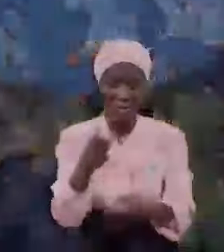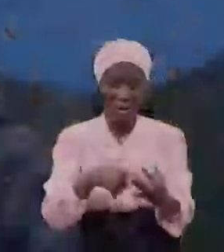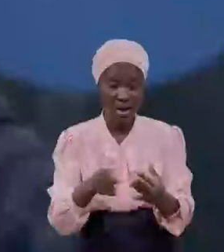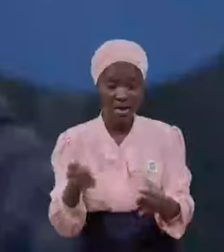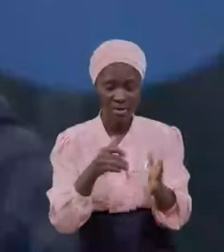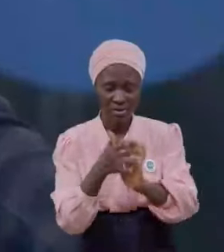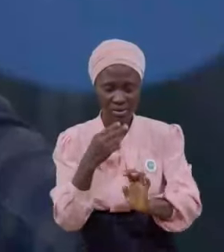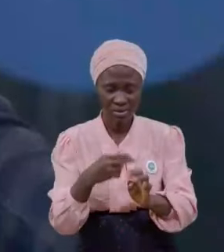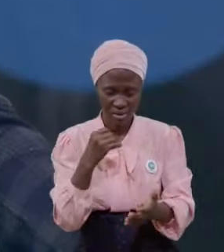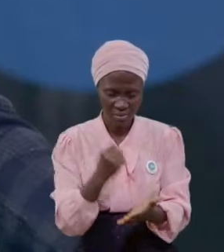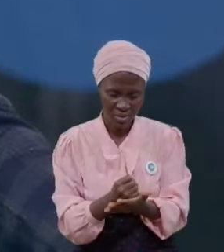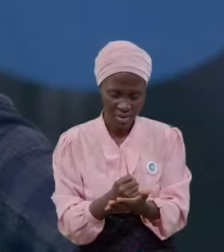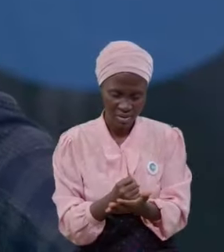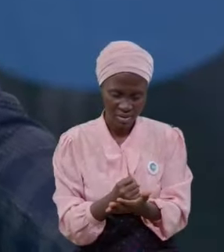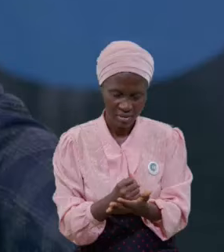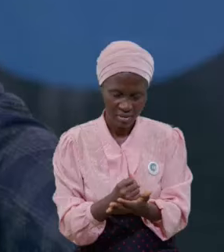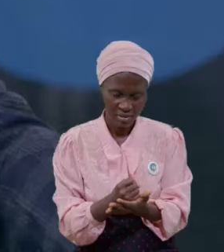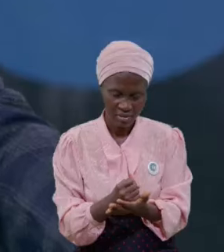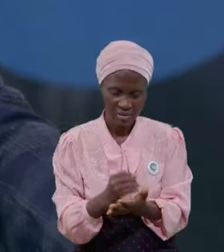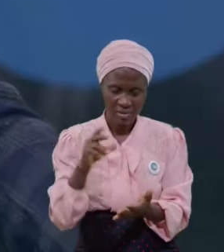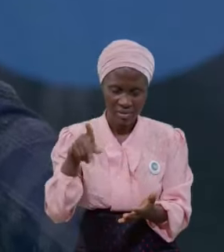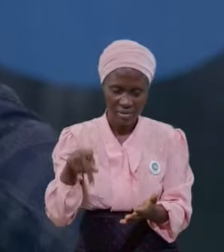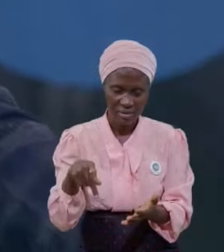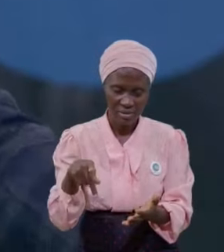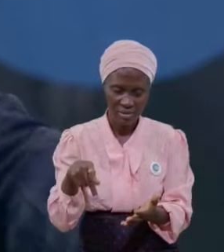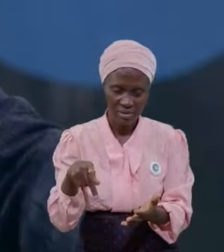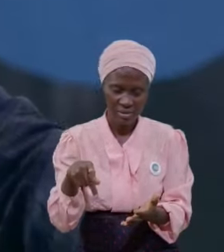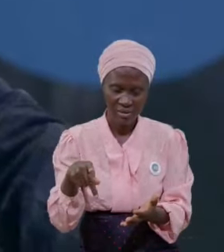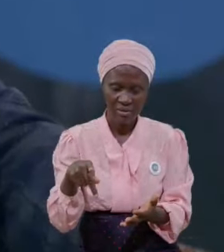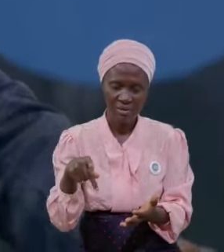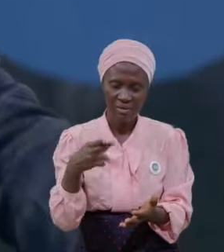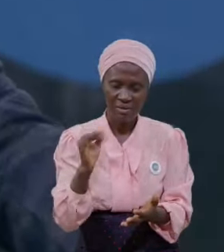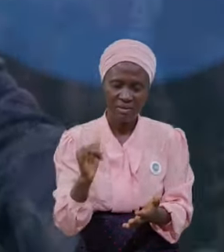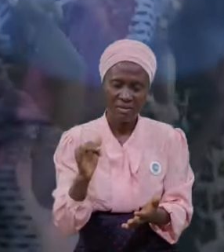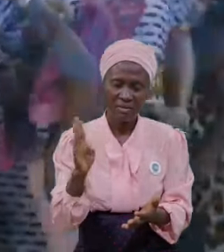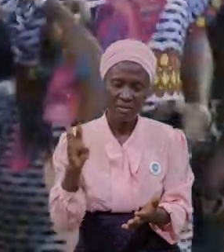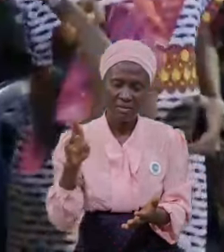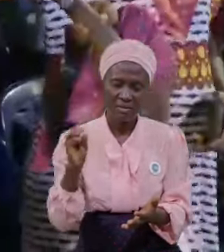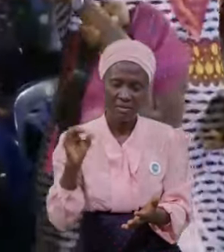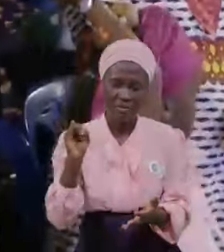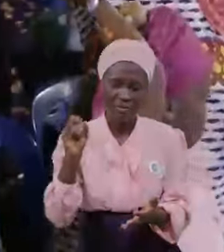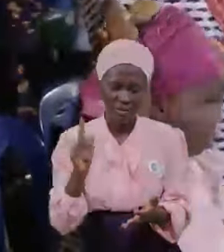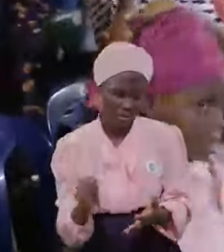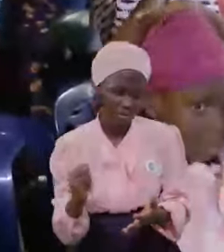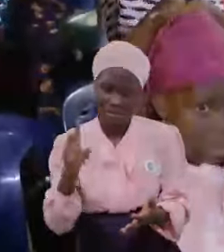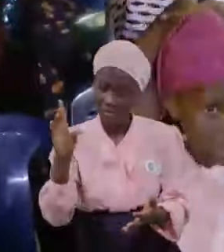Fibroid, hernia, cyst, come out in Jesus' name.